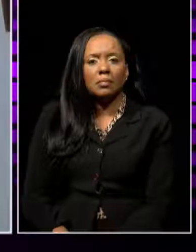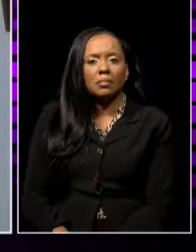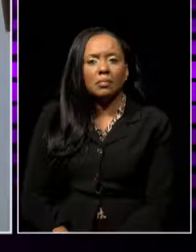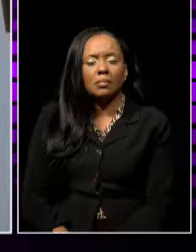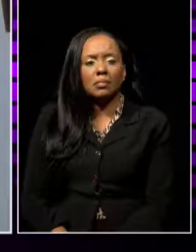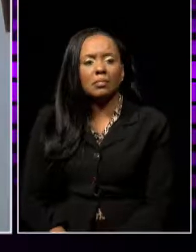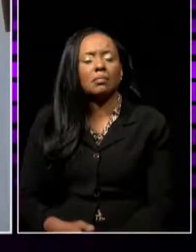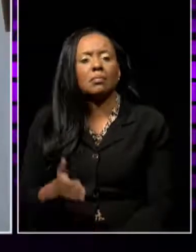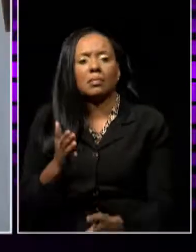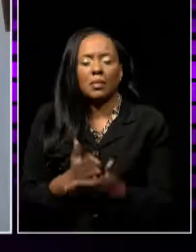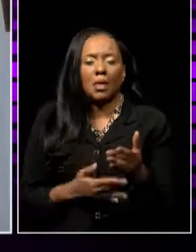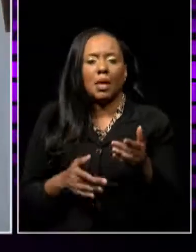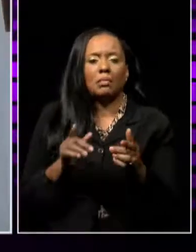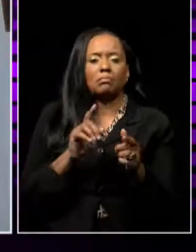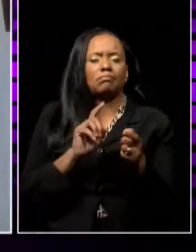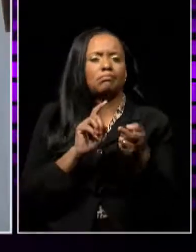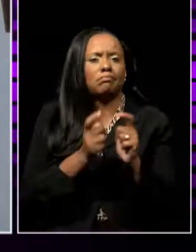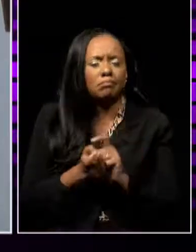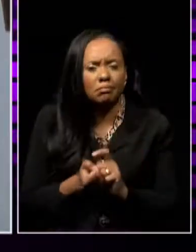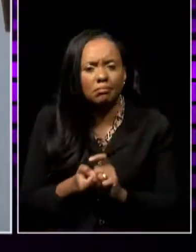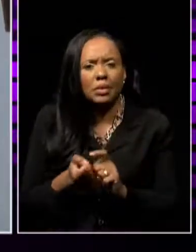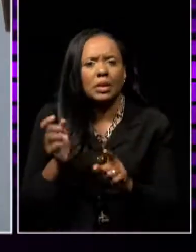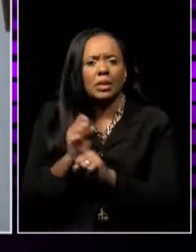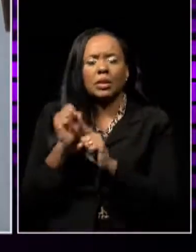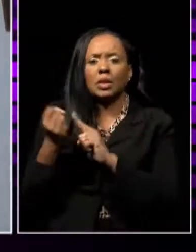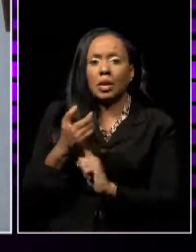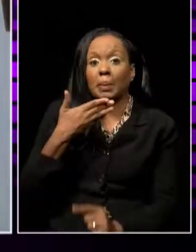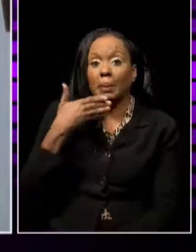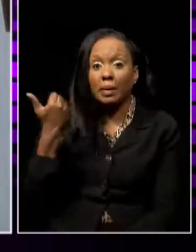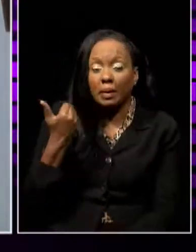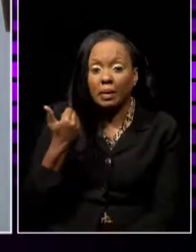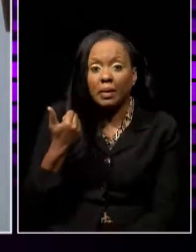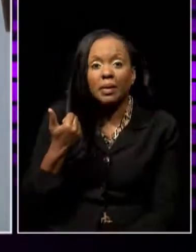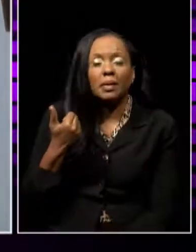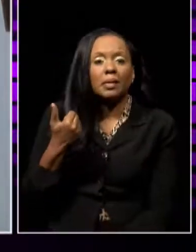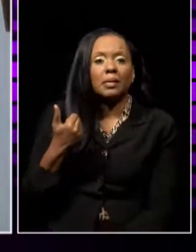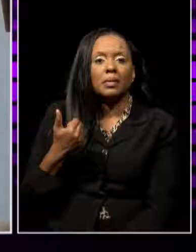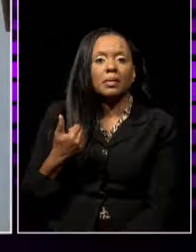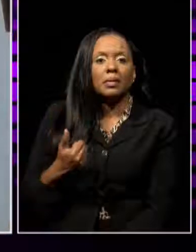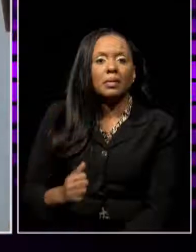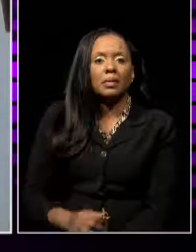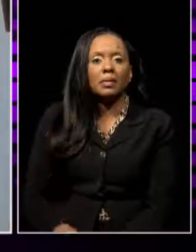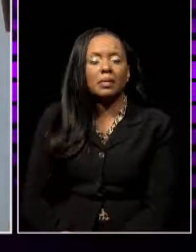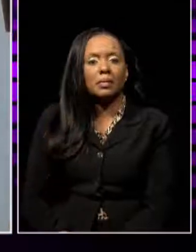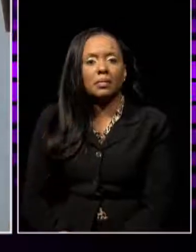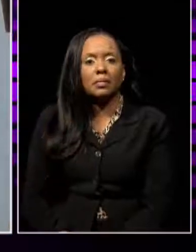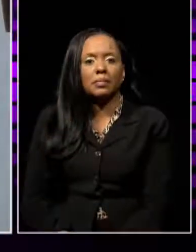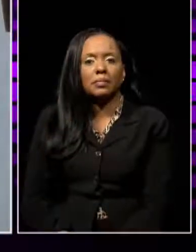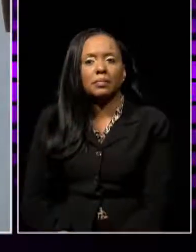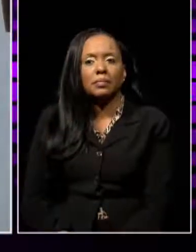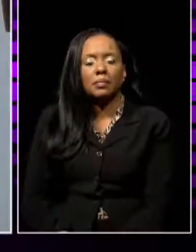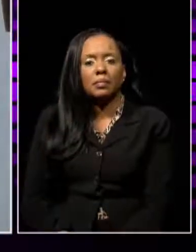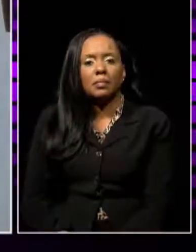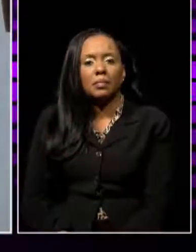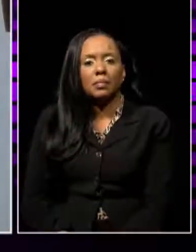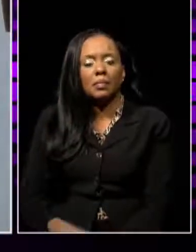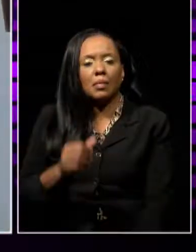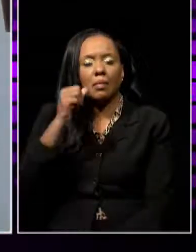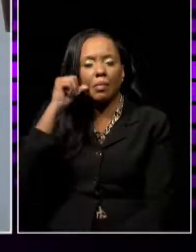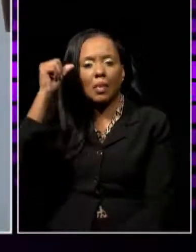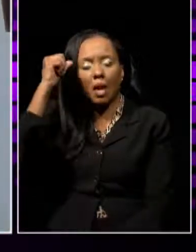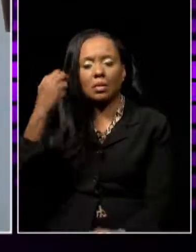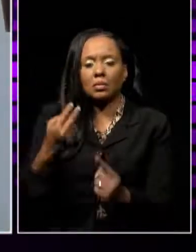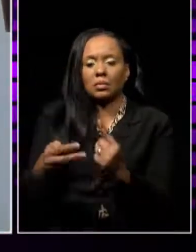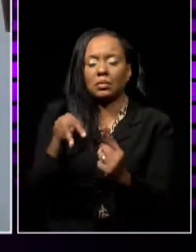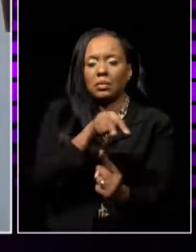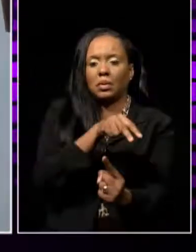lot easier than we would have given them credit for. I think that we tend to look at things differently because we're adults, but I find that the children would have